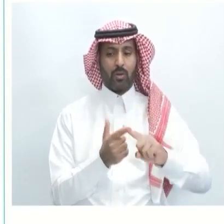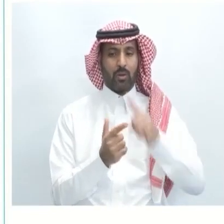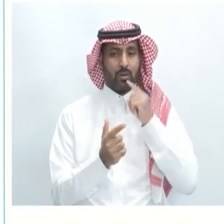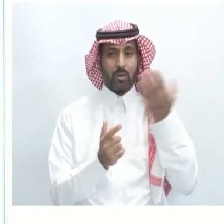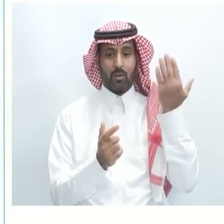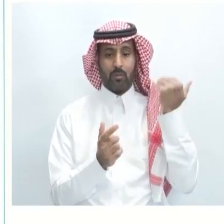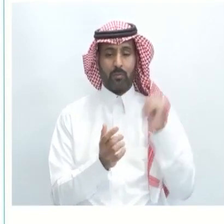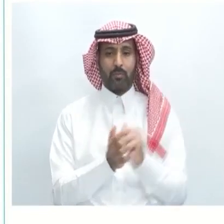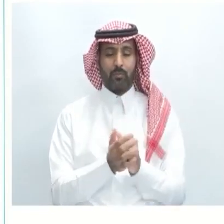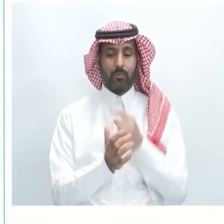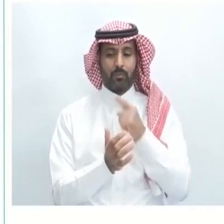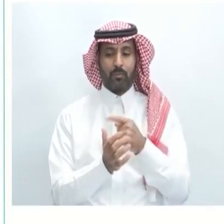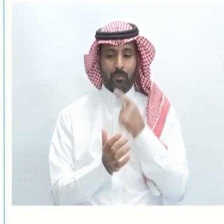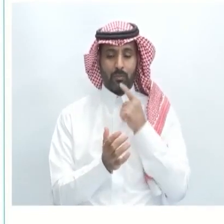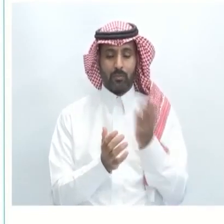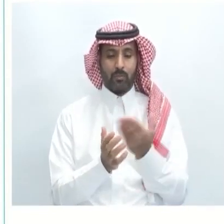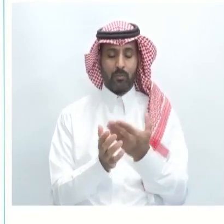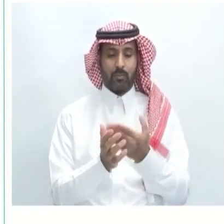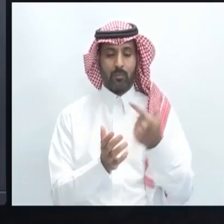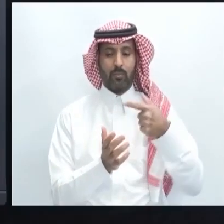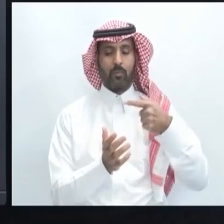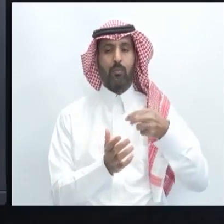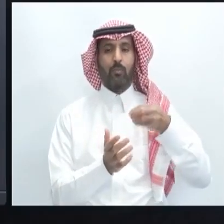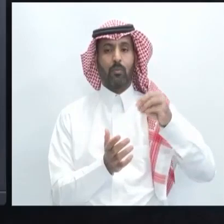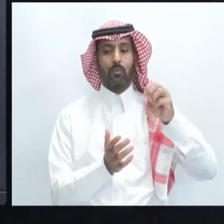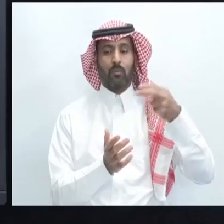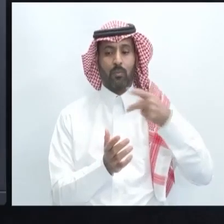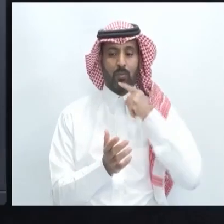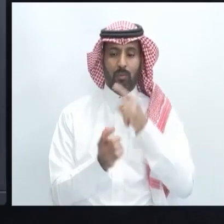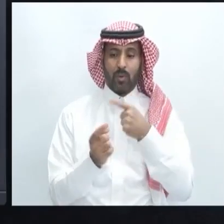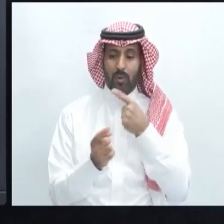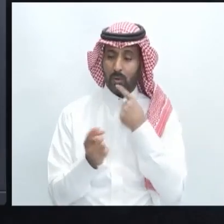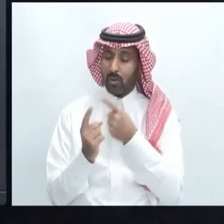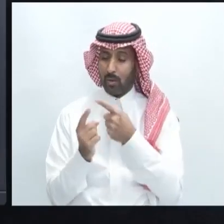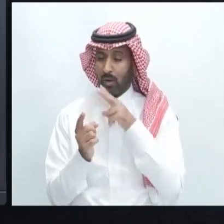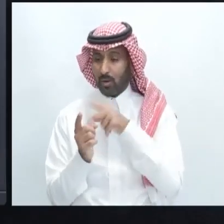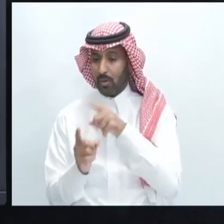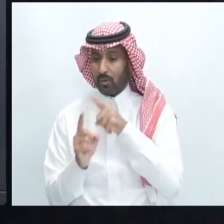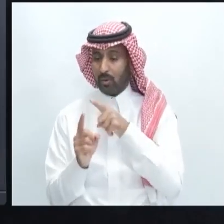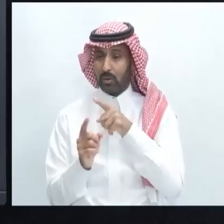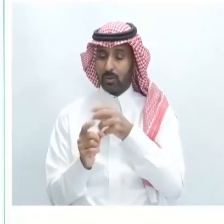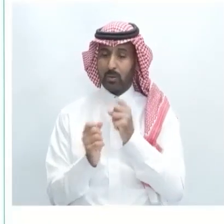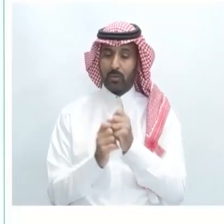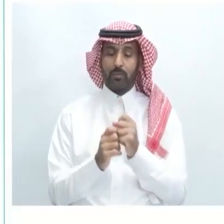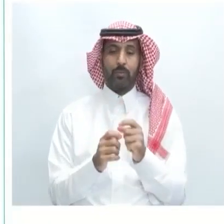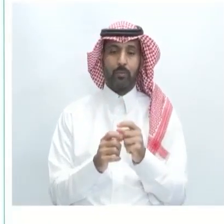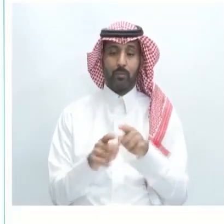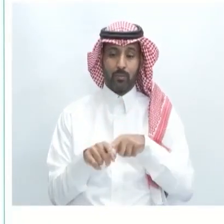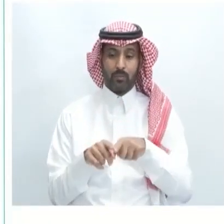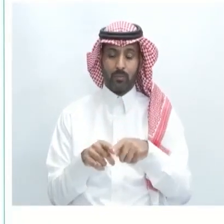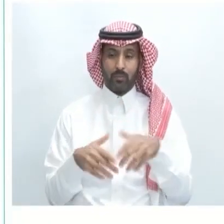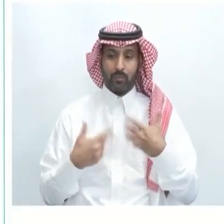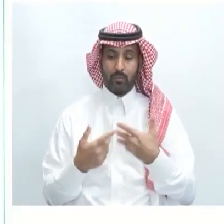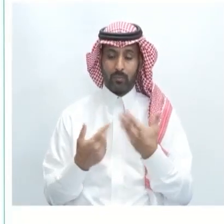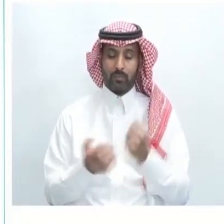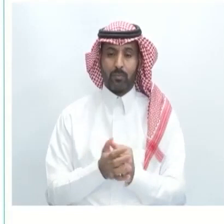our previous lesson, we were talking about hoax and pulling tricks on each other, you or your friend. So write about a